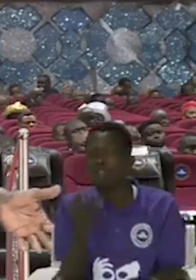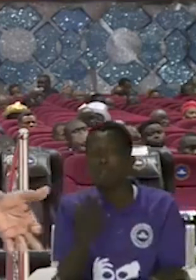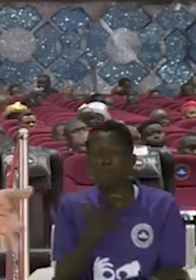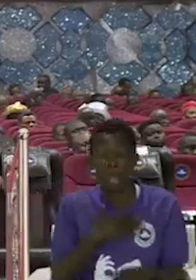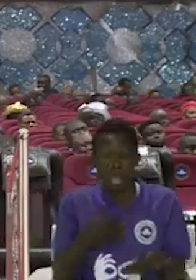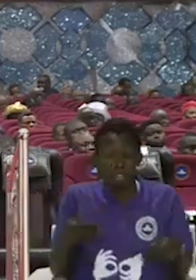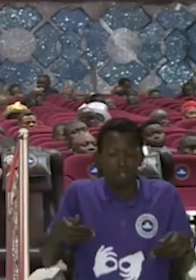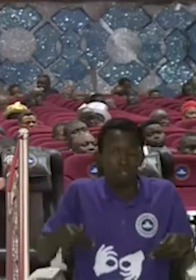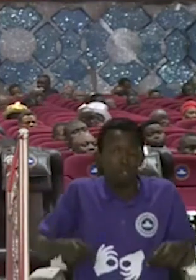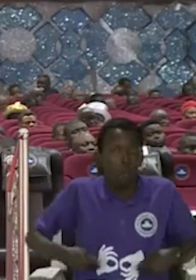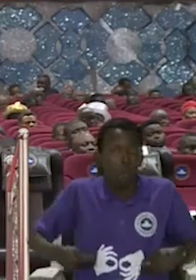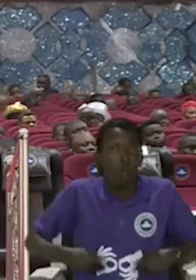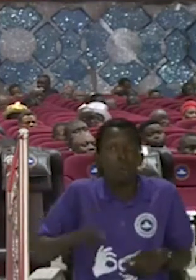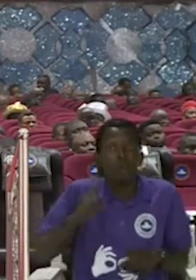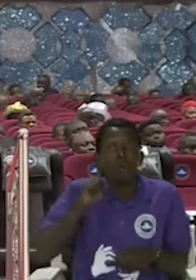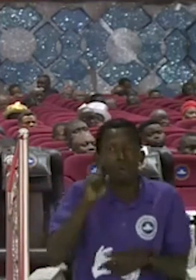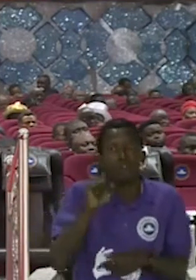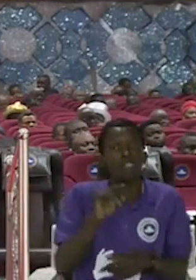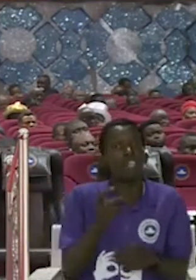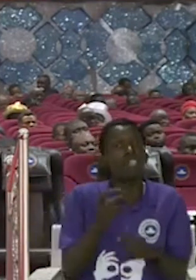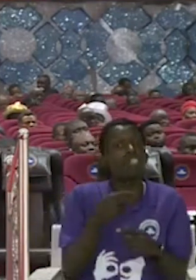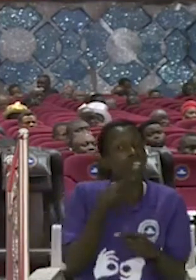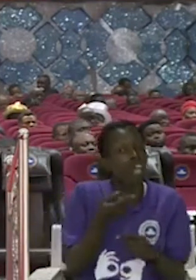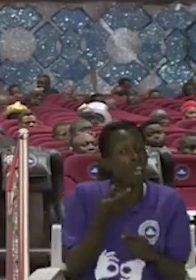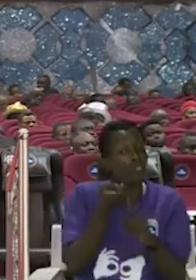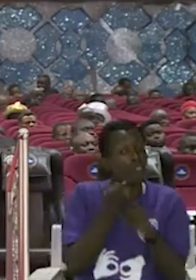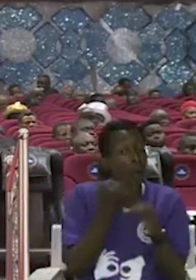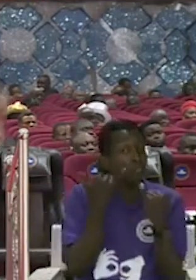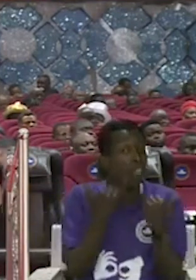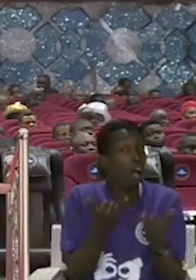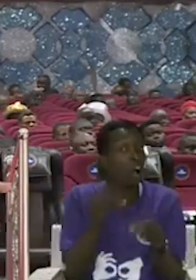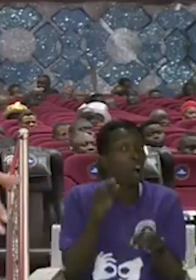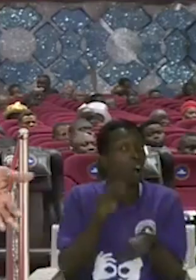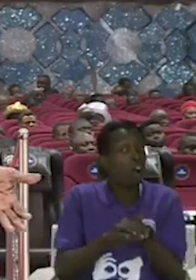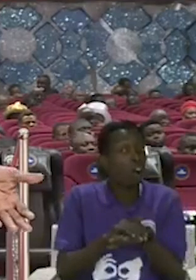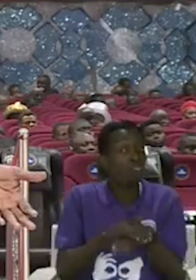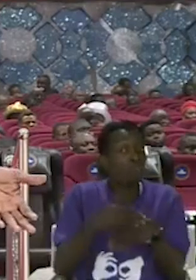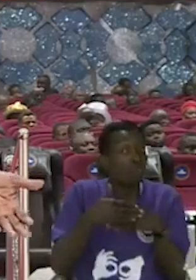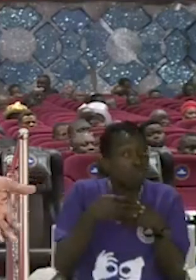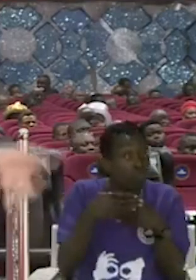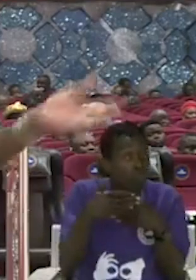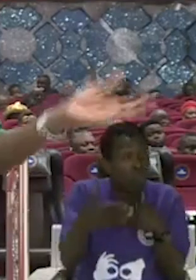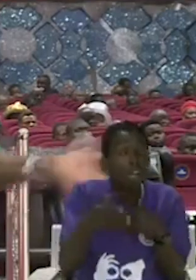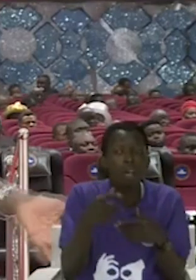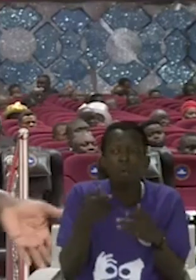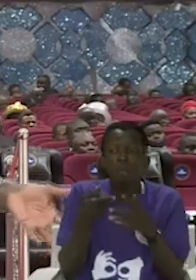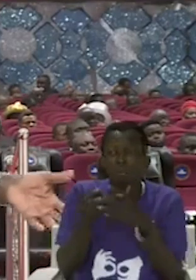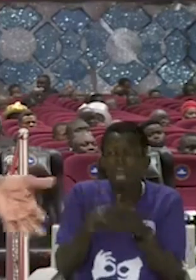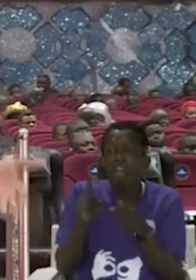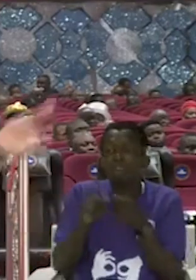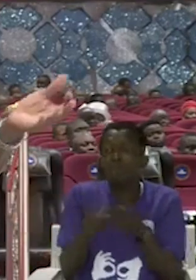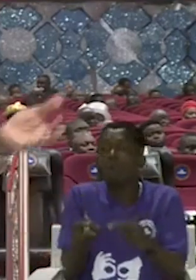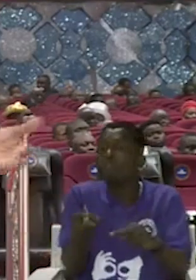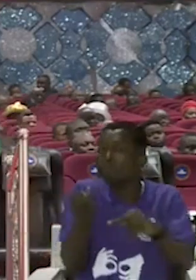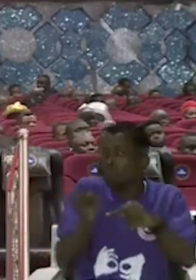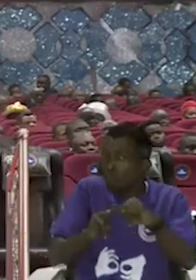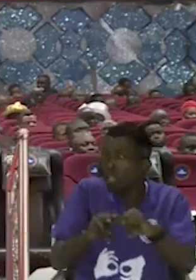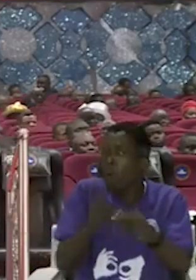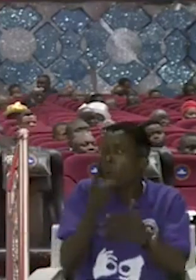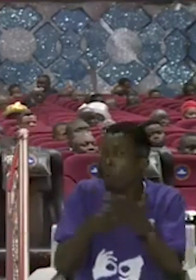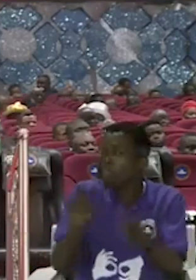young ones, I said, so from now on, begin to increase what you give to